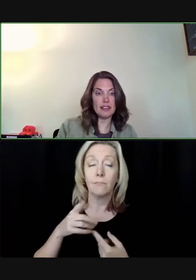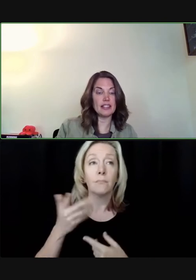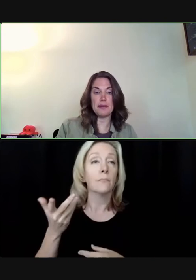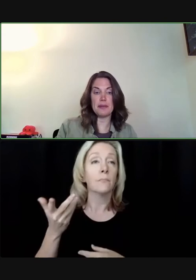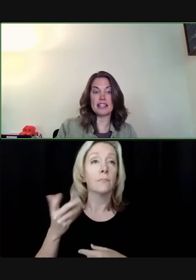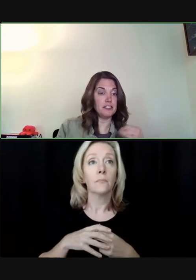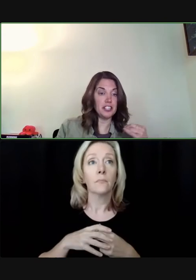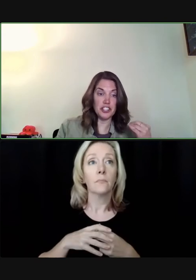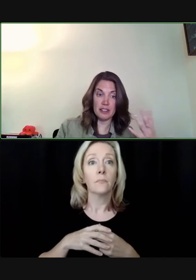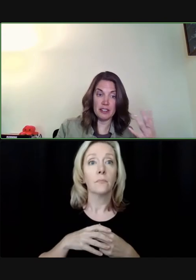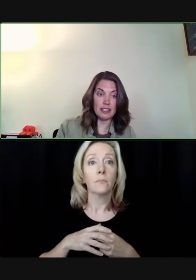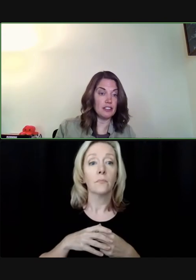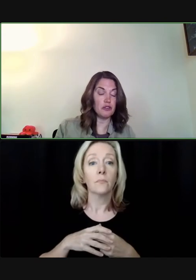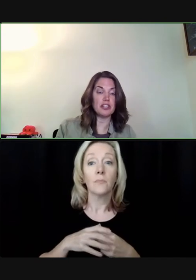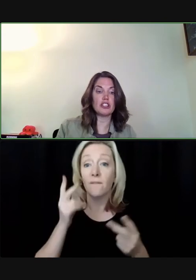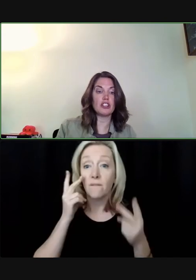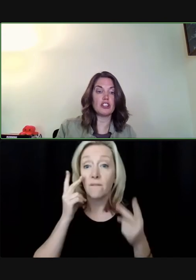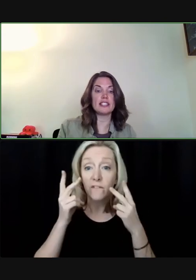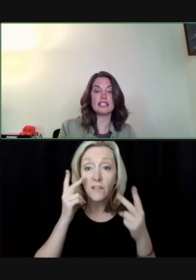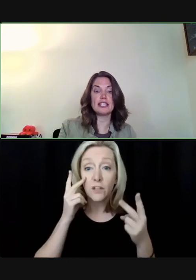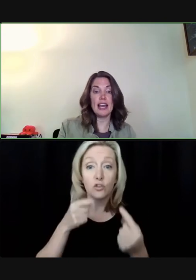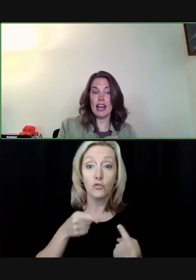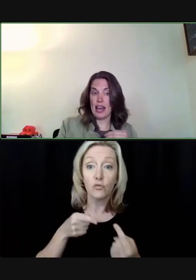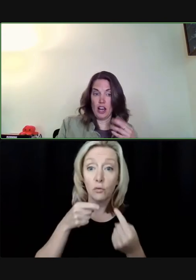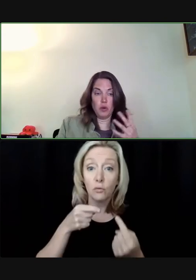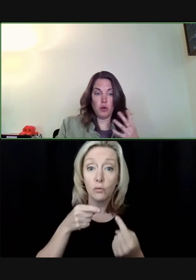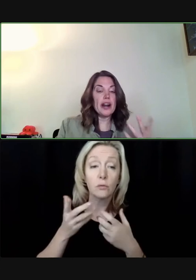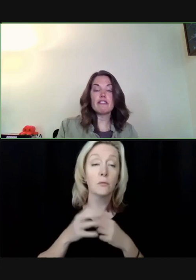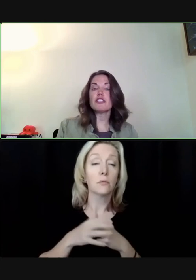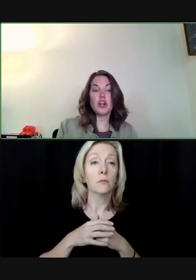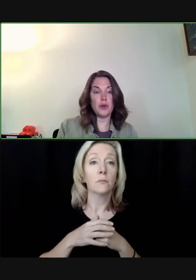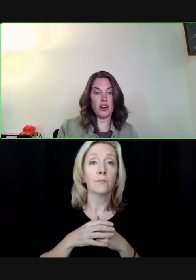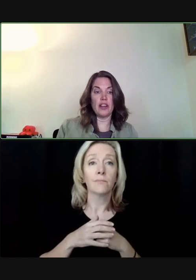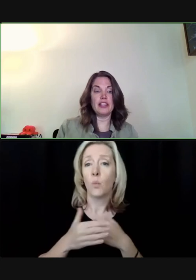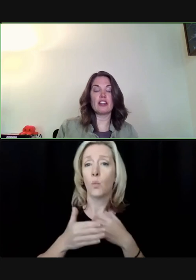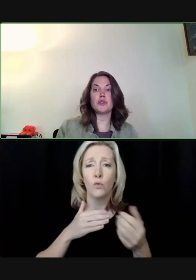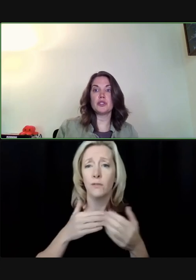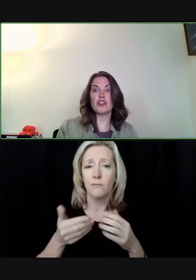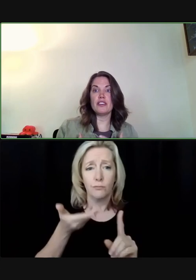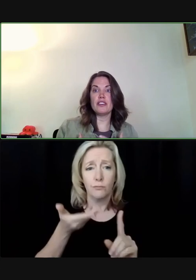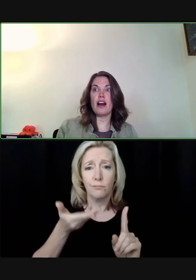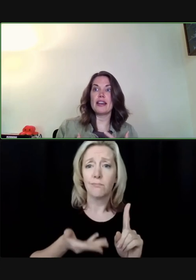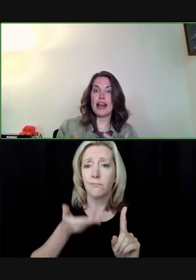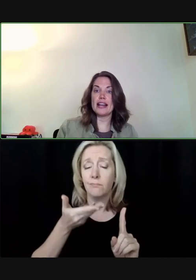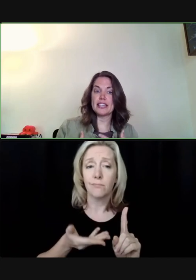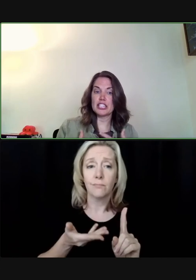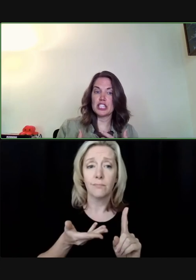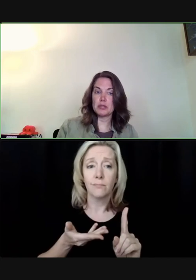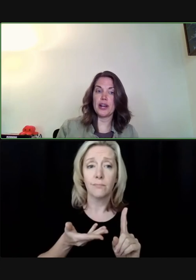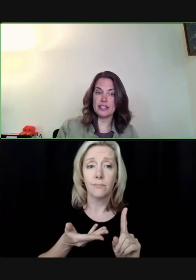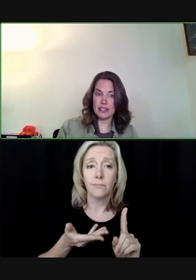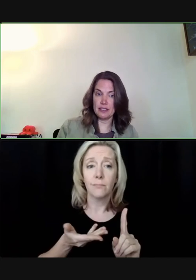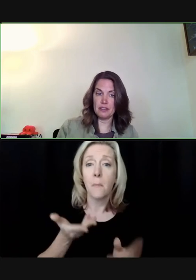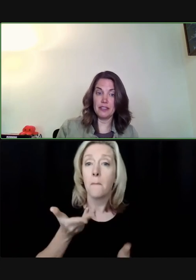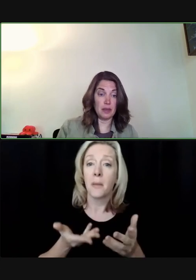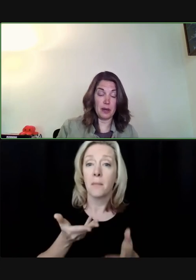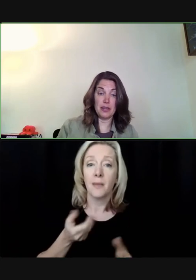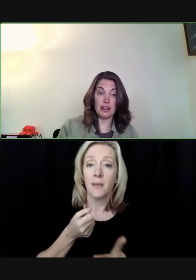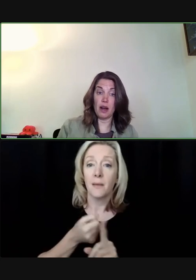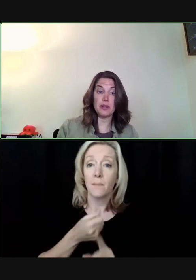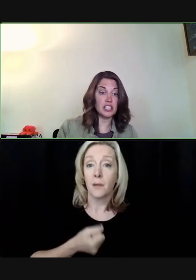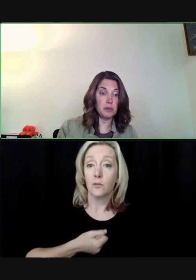other things impacted vision, vision loss, whatever is going on, that our students are not as